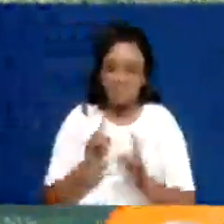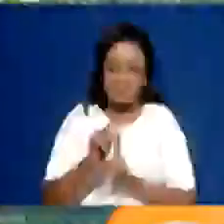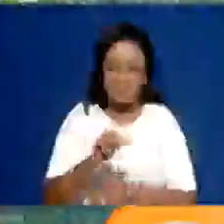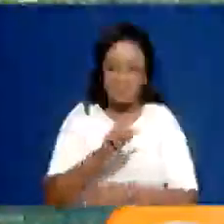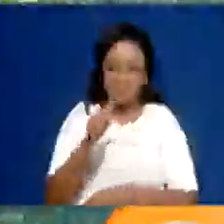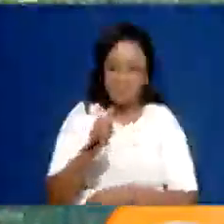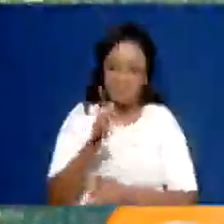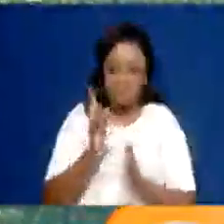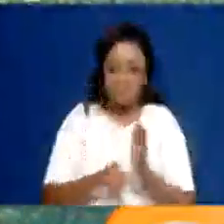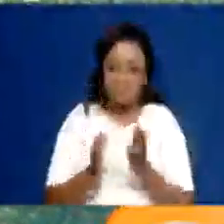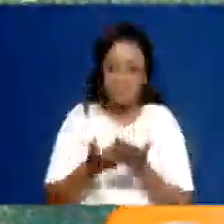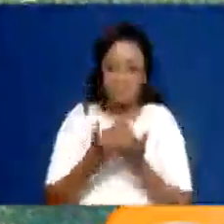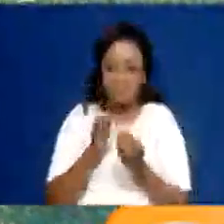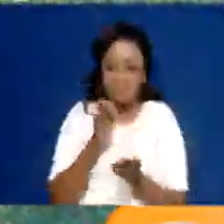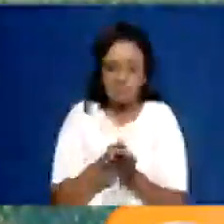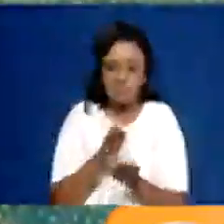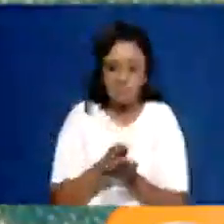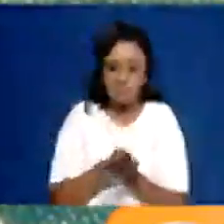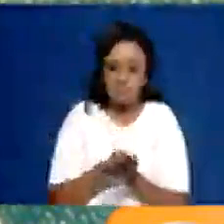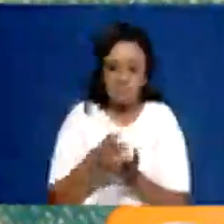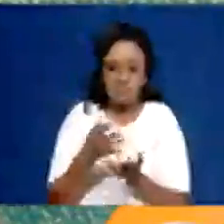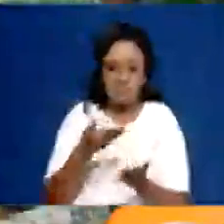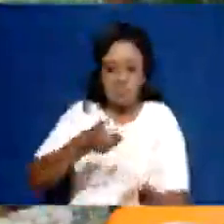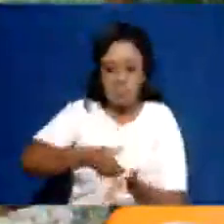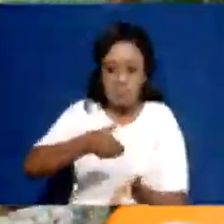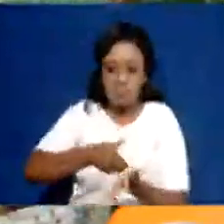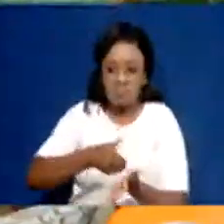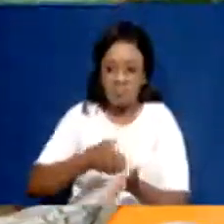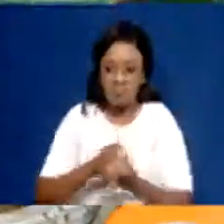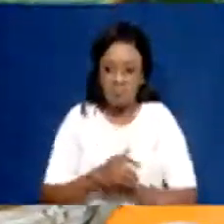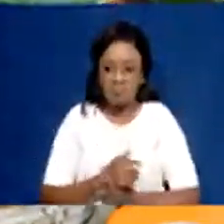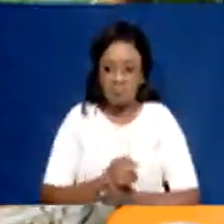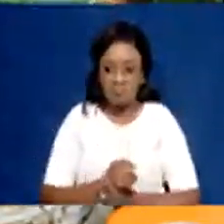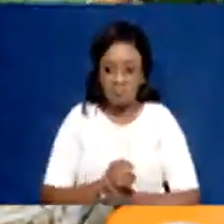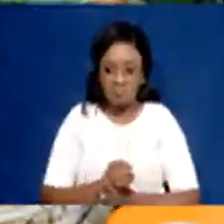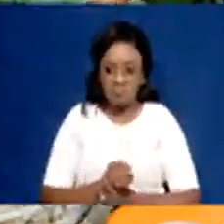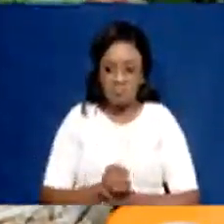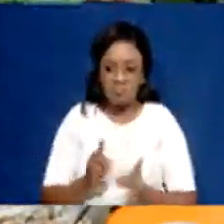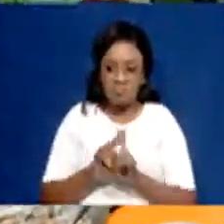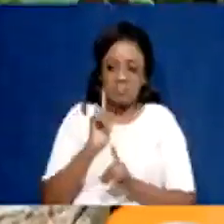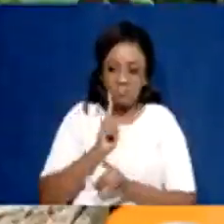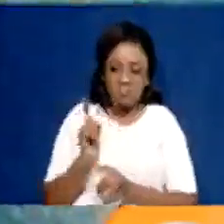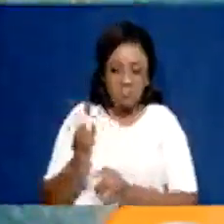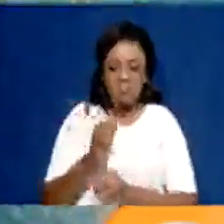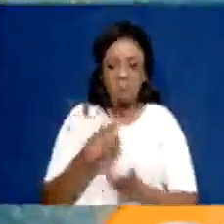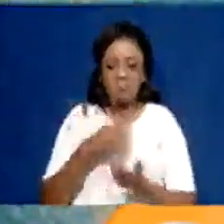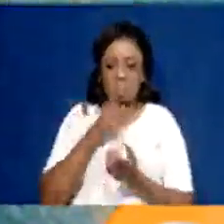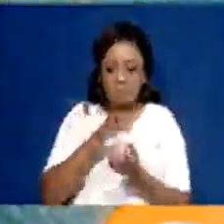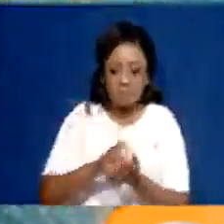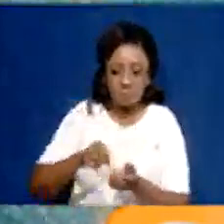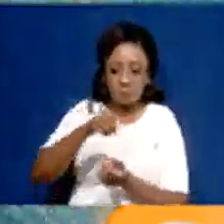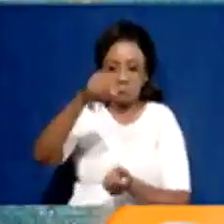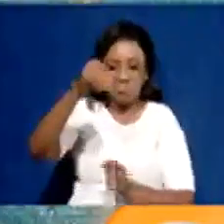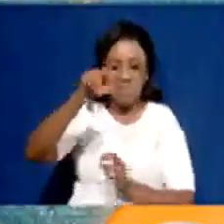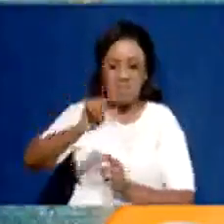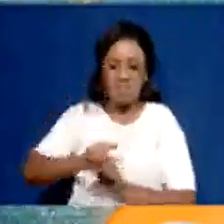do, it will conserve moisture. Because there is no that direct sunlight, evaporation will be low. That means conservation will